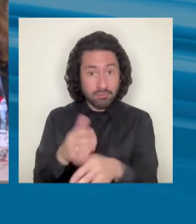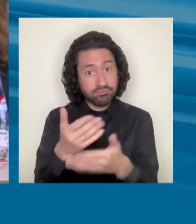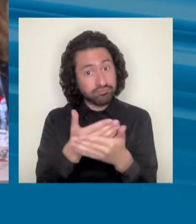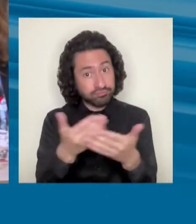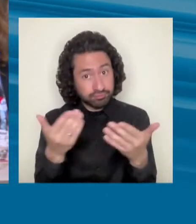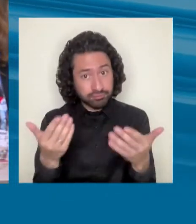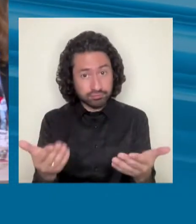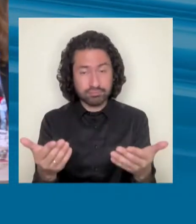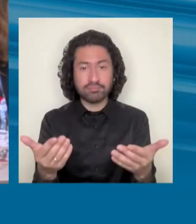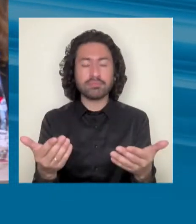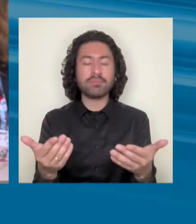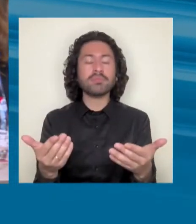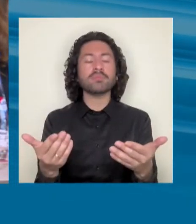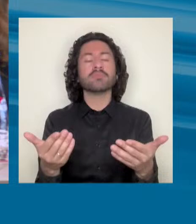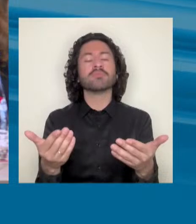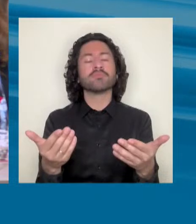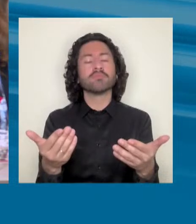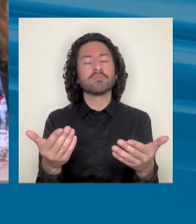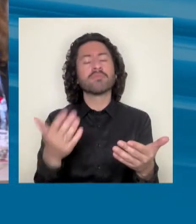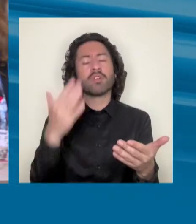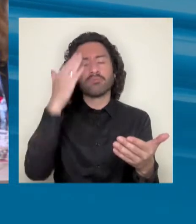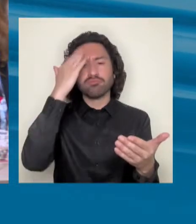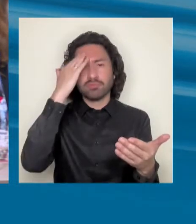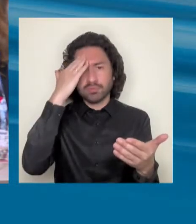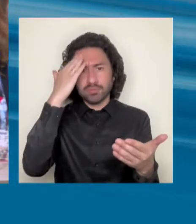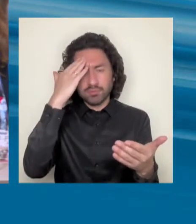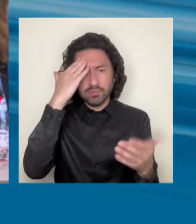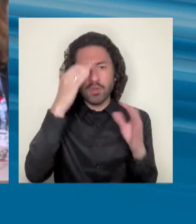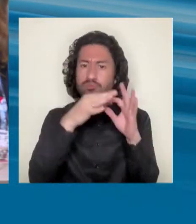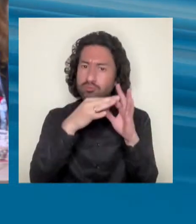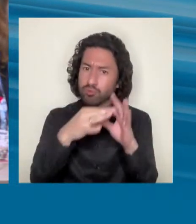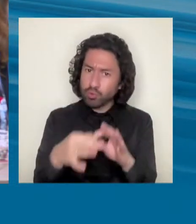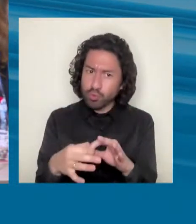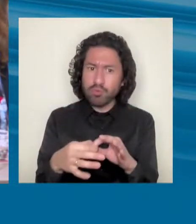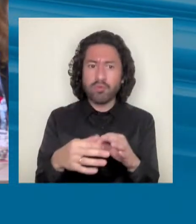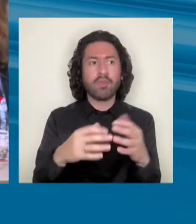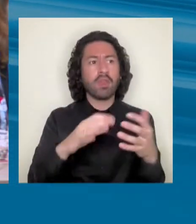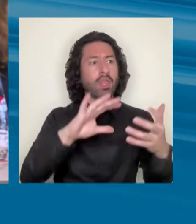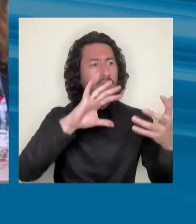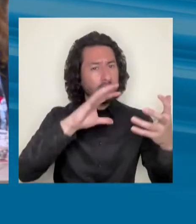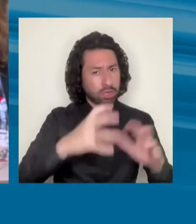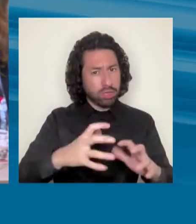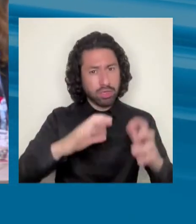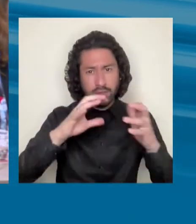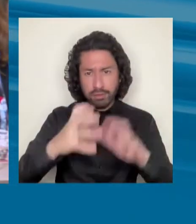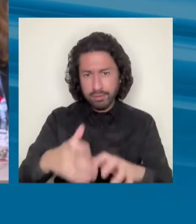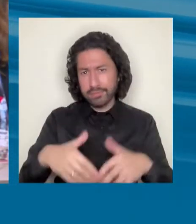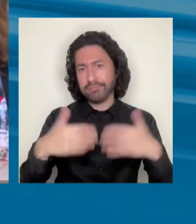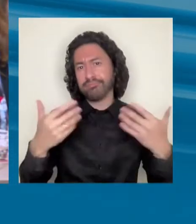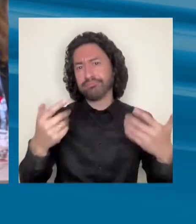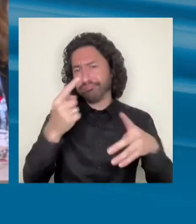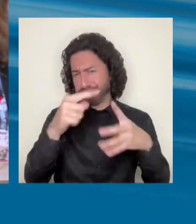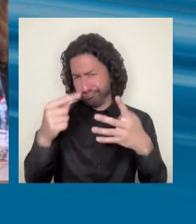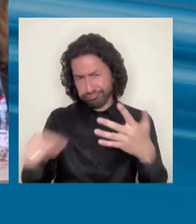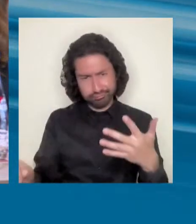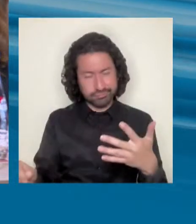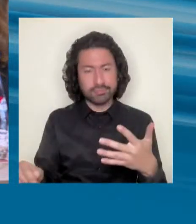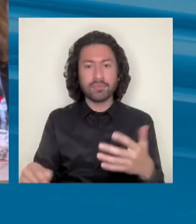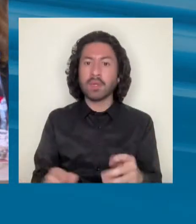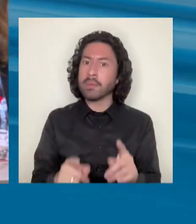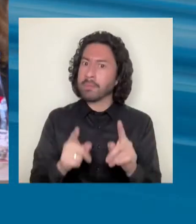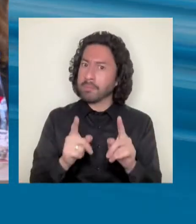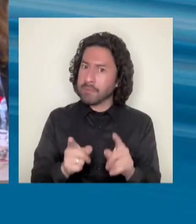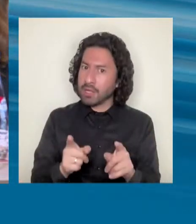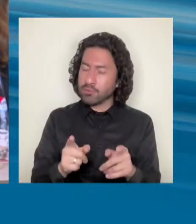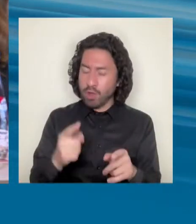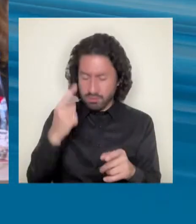natural disasters and an unpredictable world, that the future of SIDS without adequate economic measures or measuring tools that